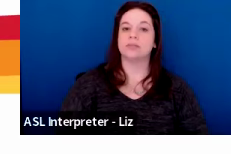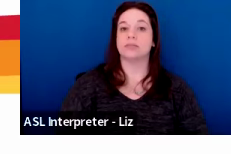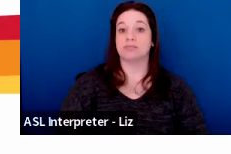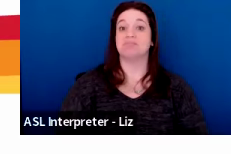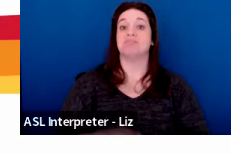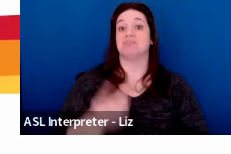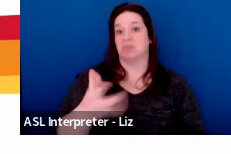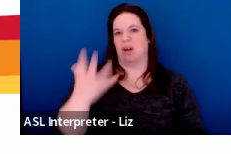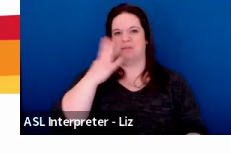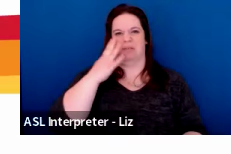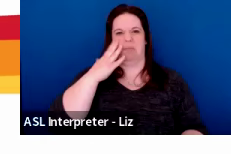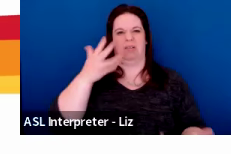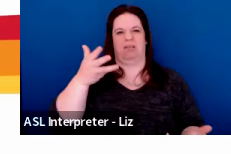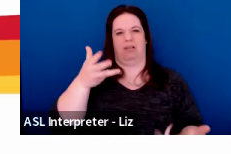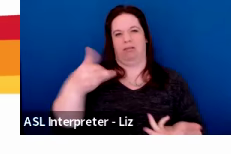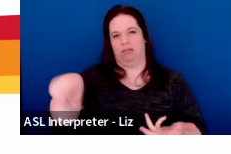are familiar with this and have